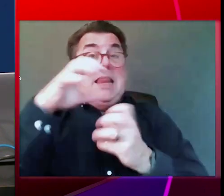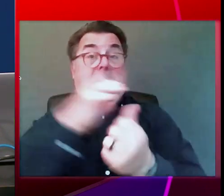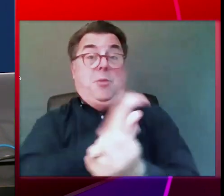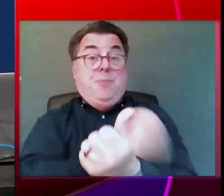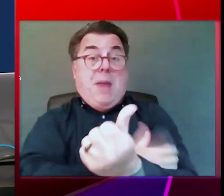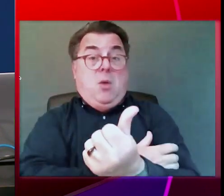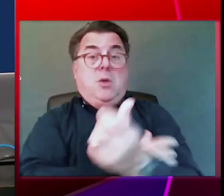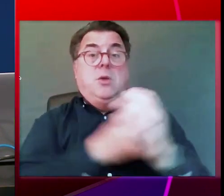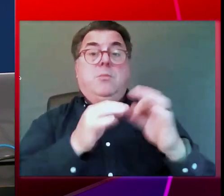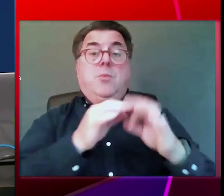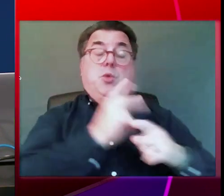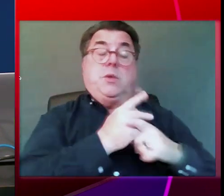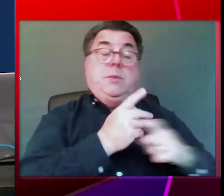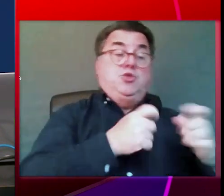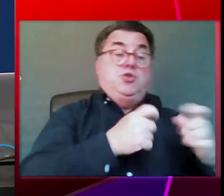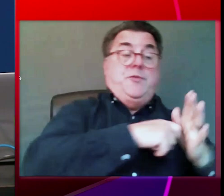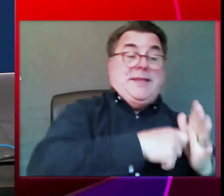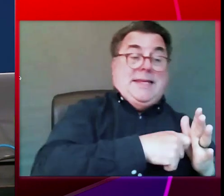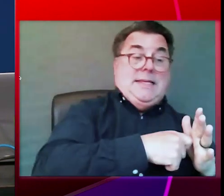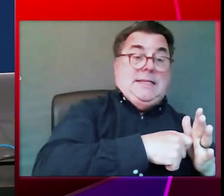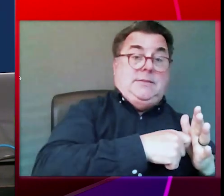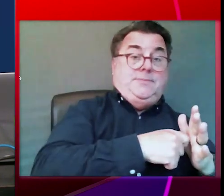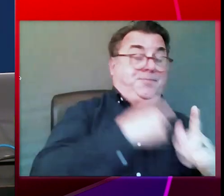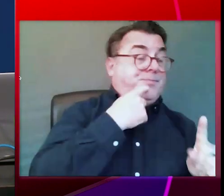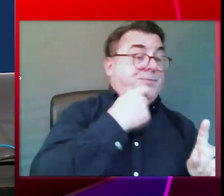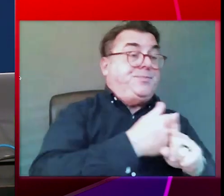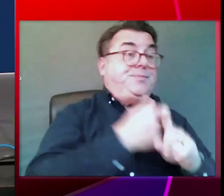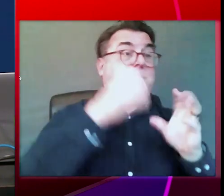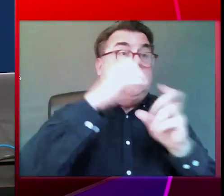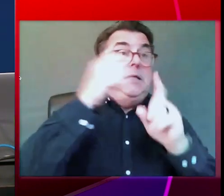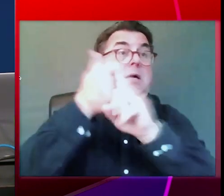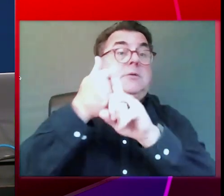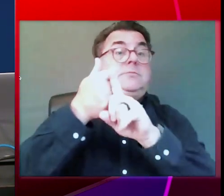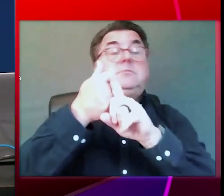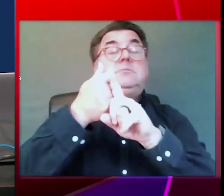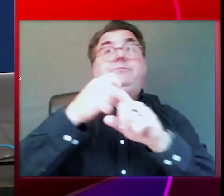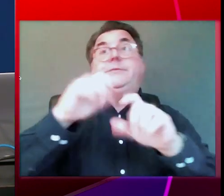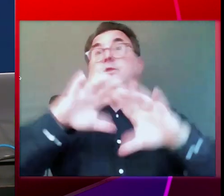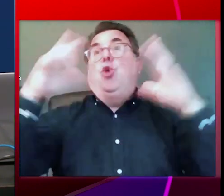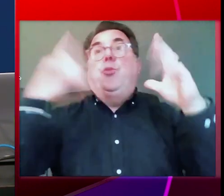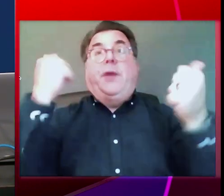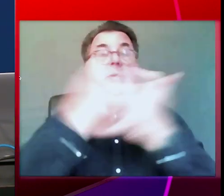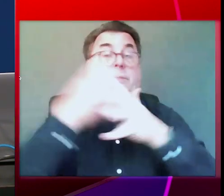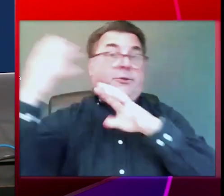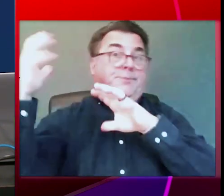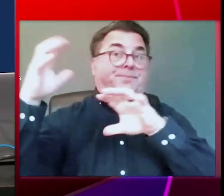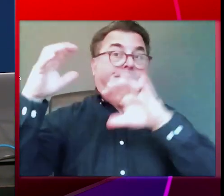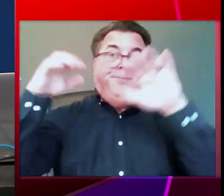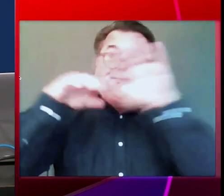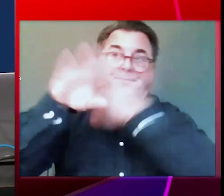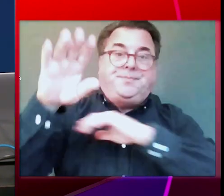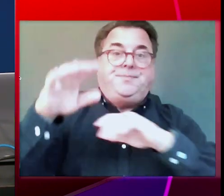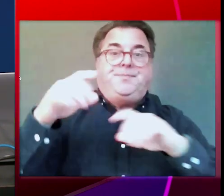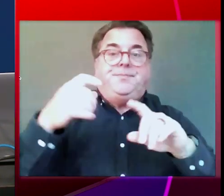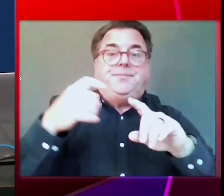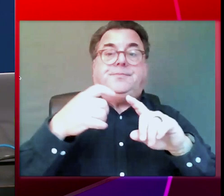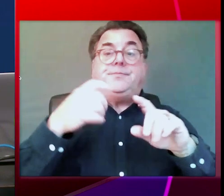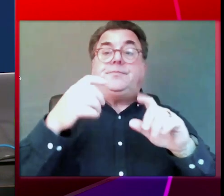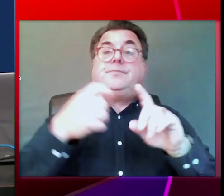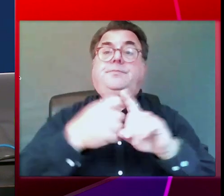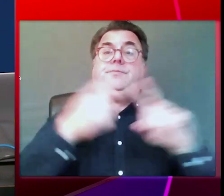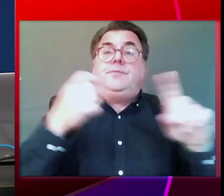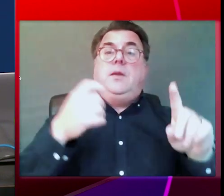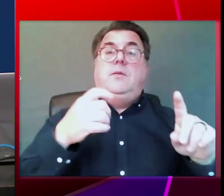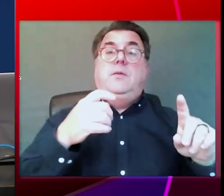control of the keys with you, because the cloud could be accessed anywhere and from the sovereignty nations other than the